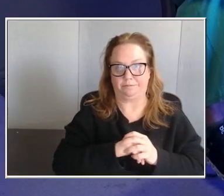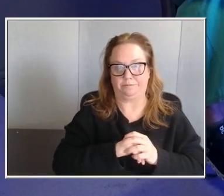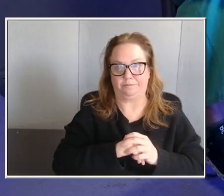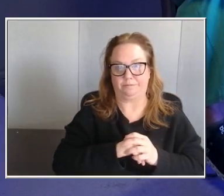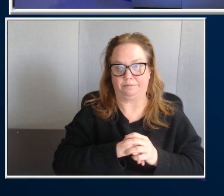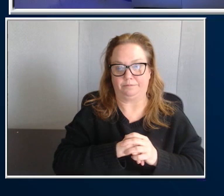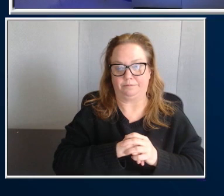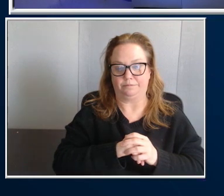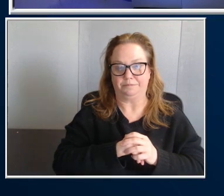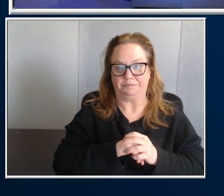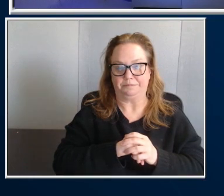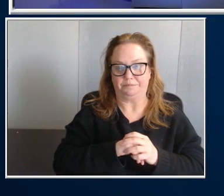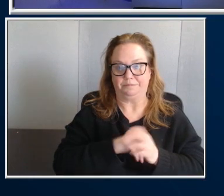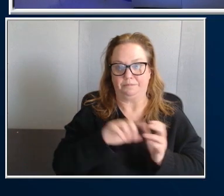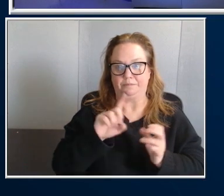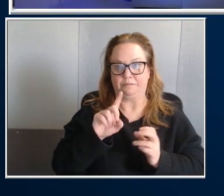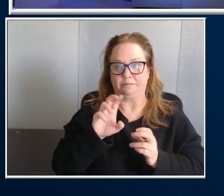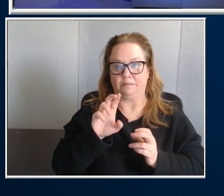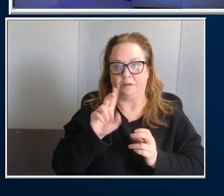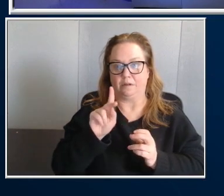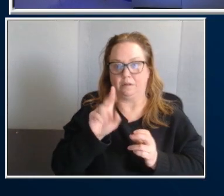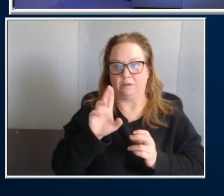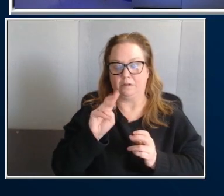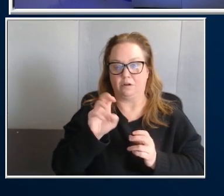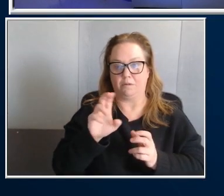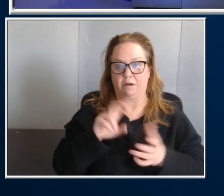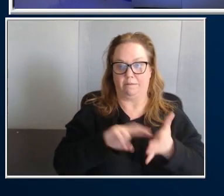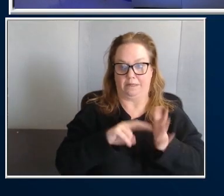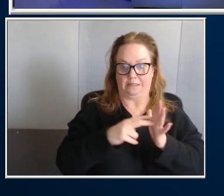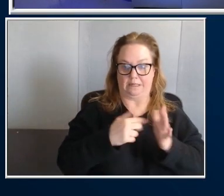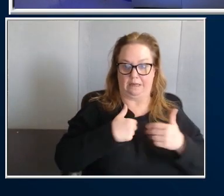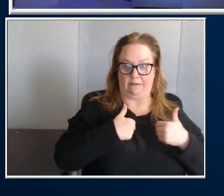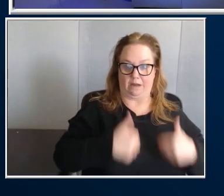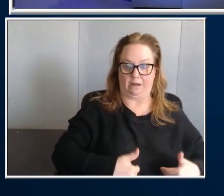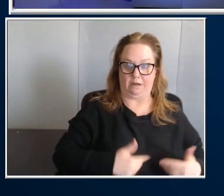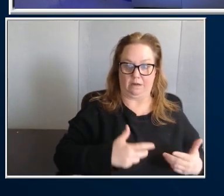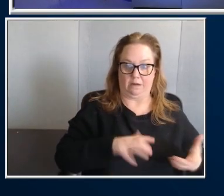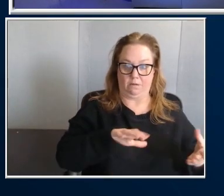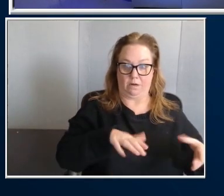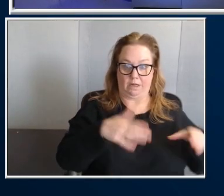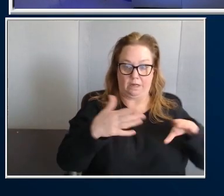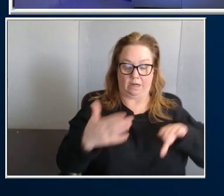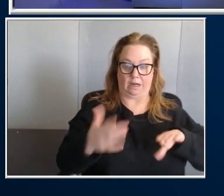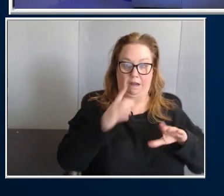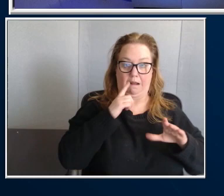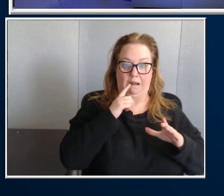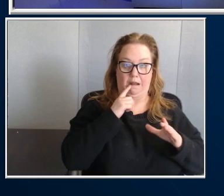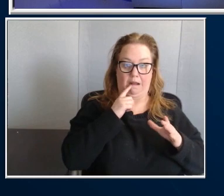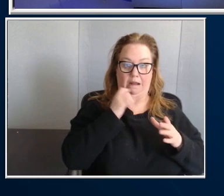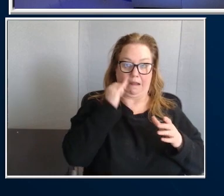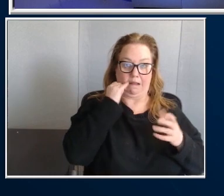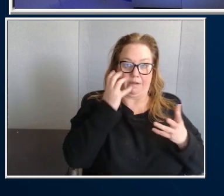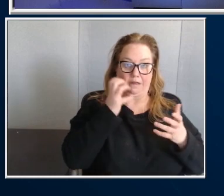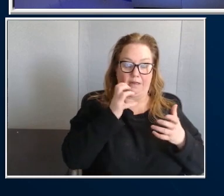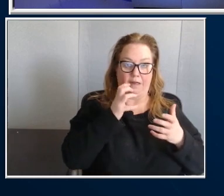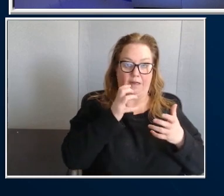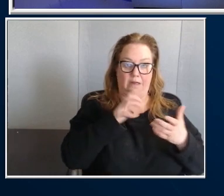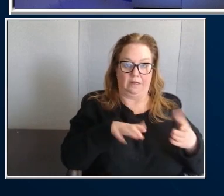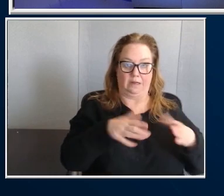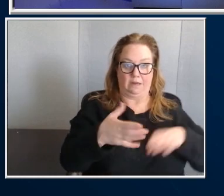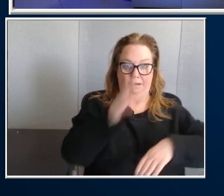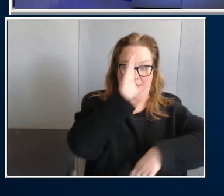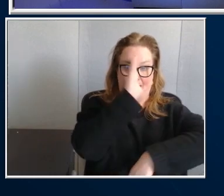So, Dr. Coomer, that means like if I wanted to, like when I die, I could say if I die and my son needed